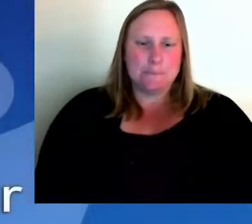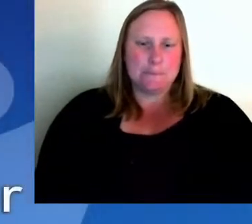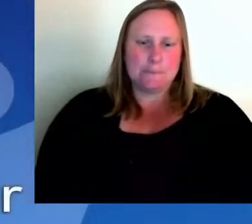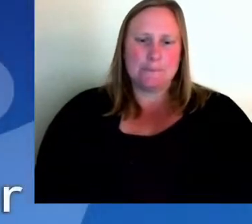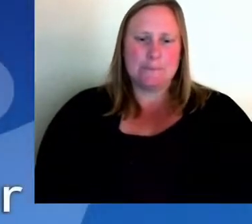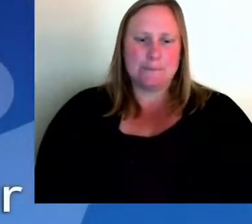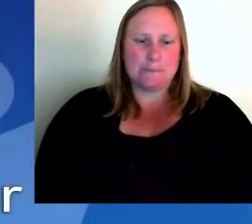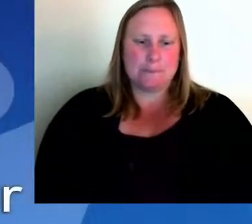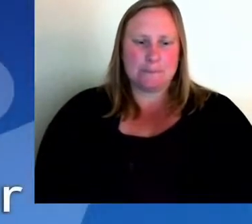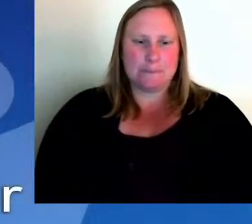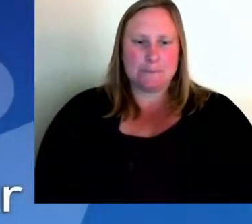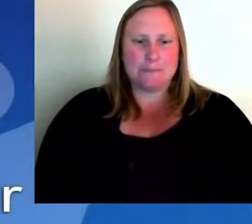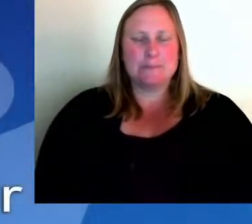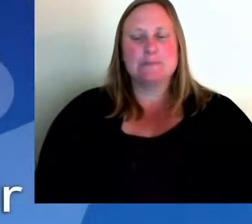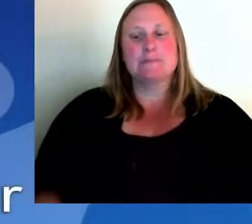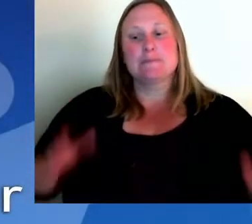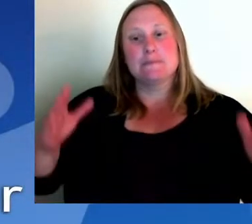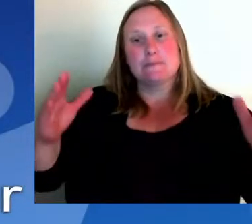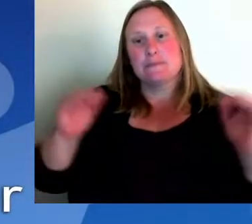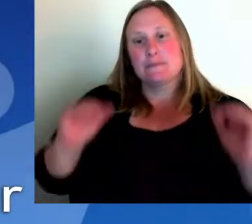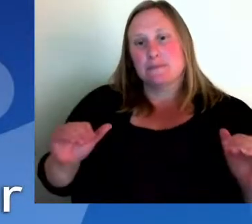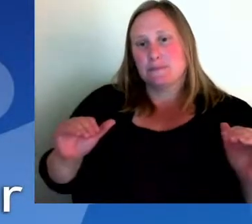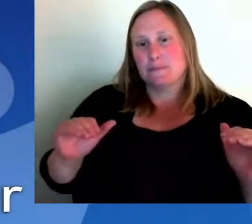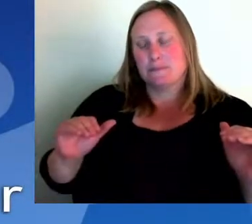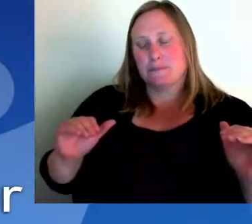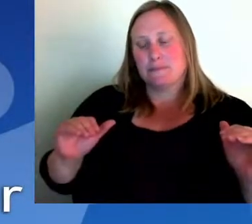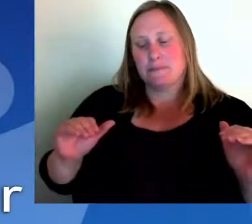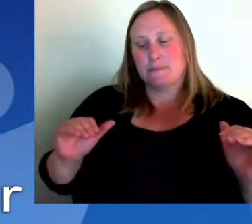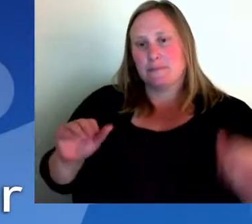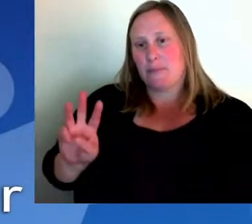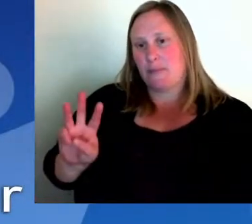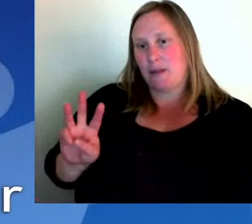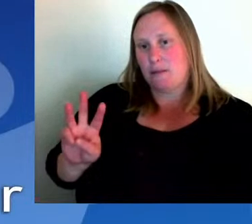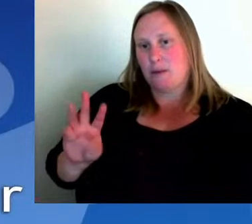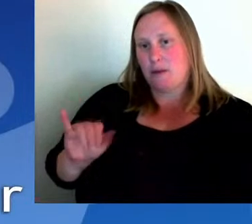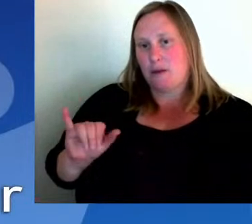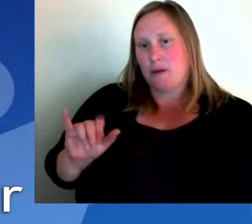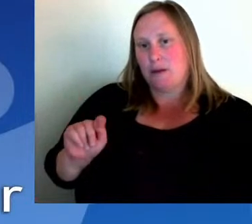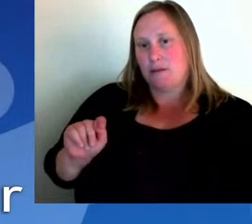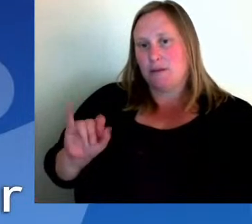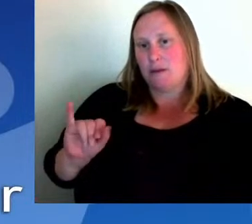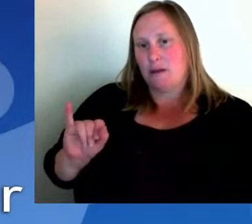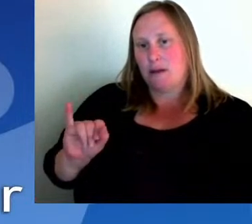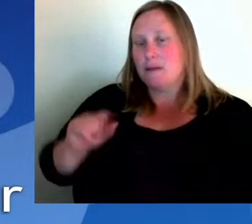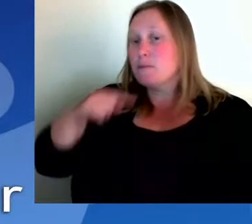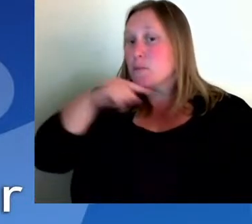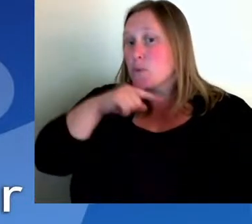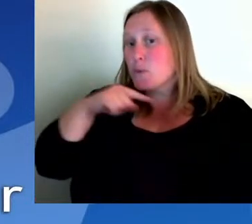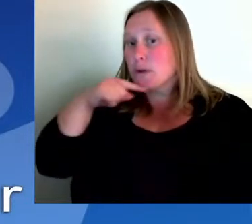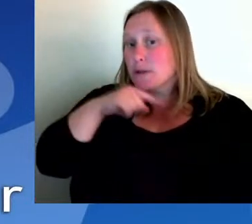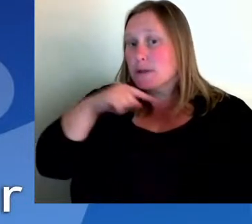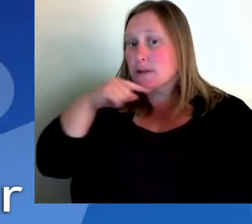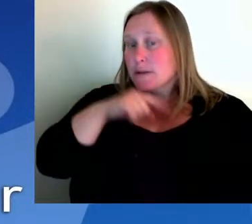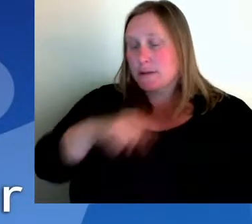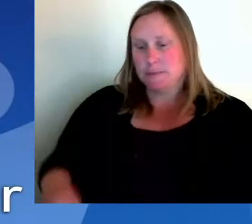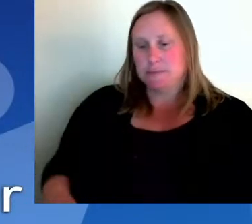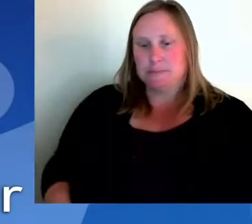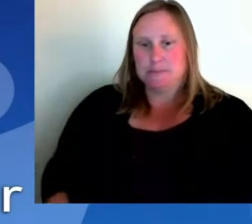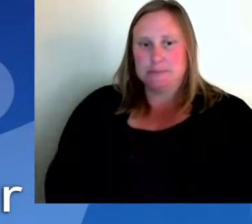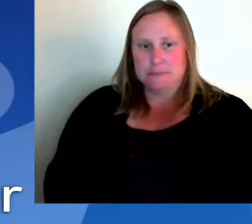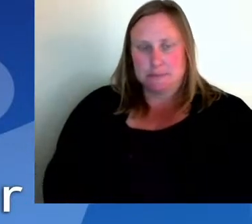Wonderful. Thank you for that. Madeline Anderson, WITI in Milwaukee. Madeline Anderson.